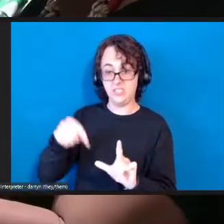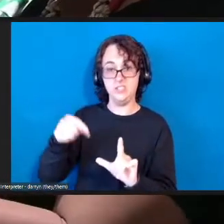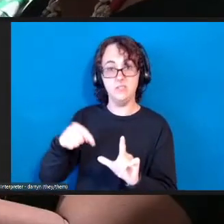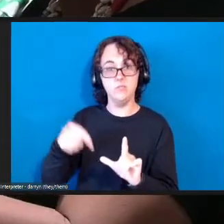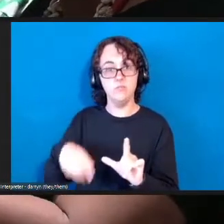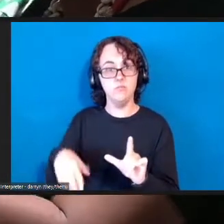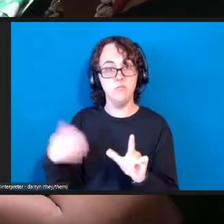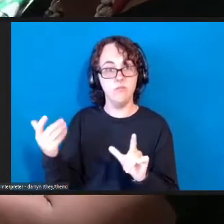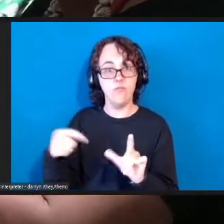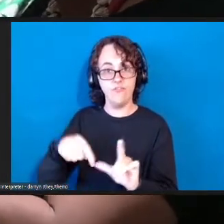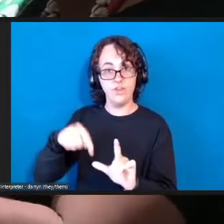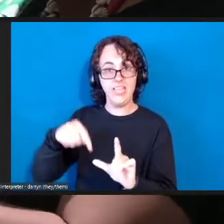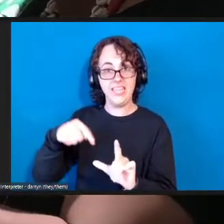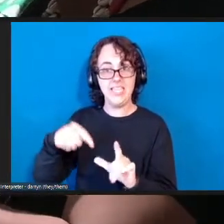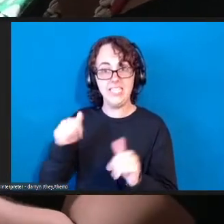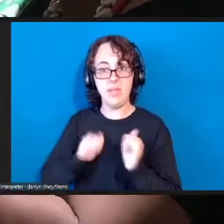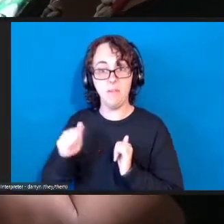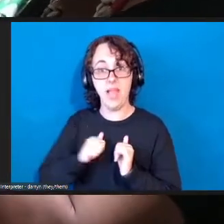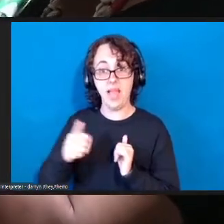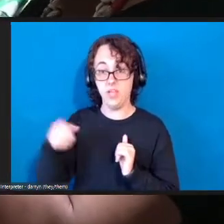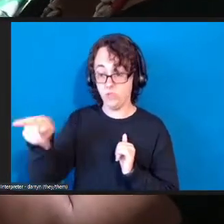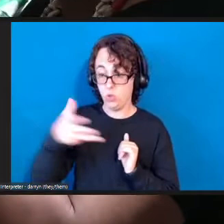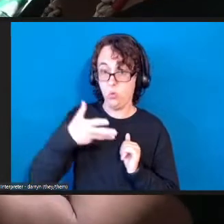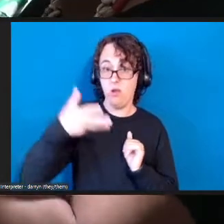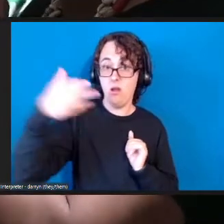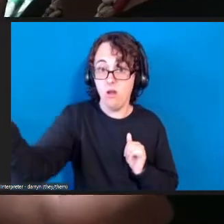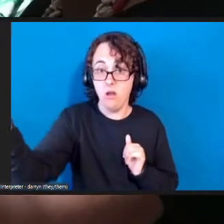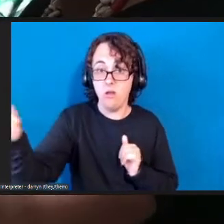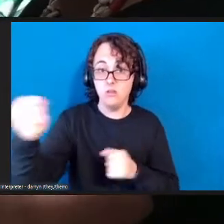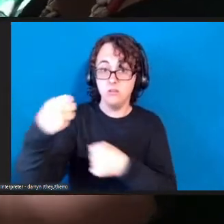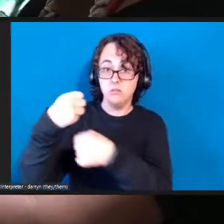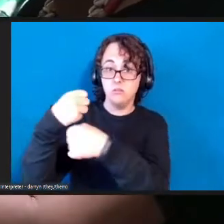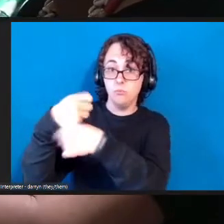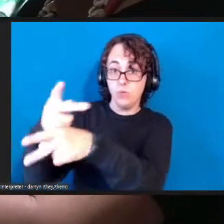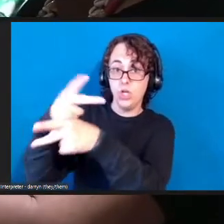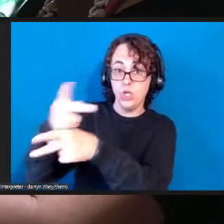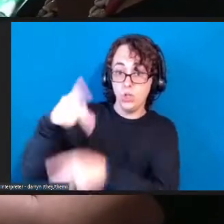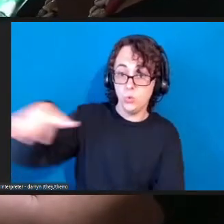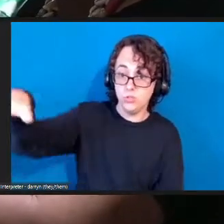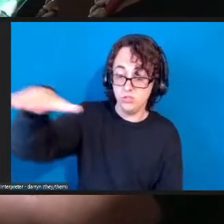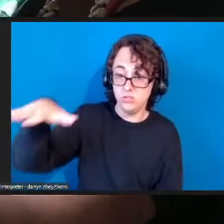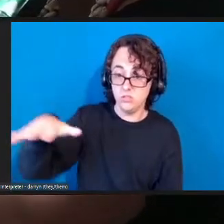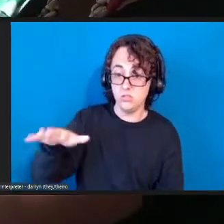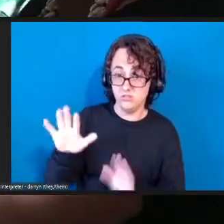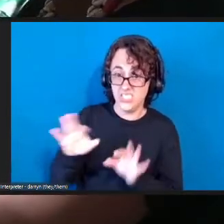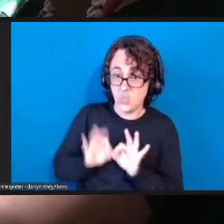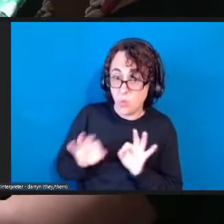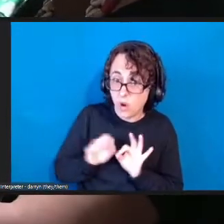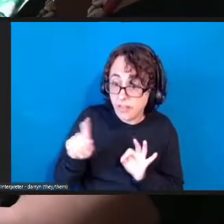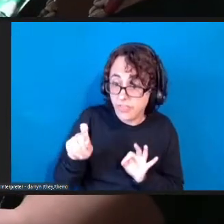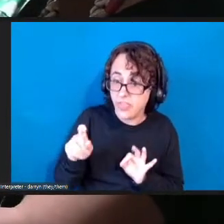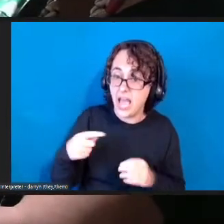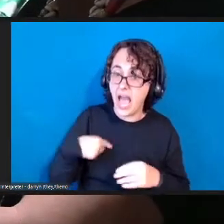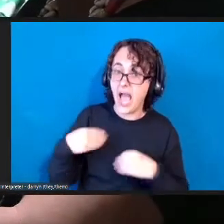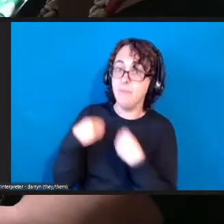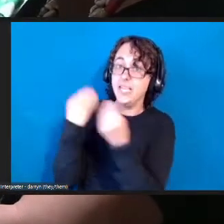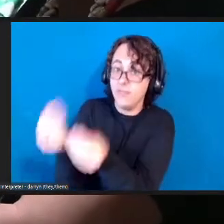or its second production, wherever the stage may be? I am giving you the